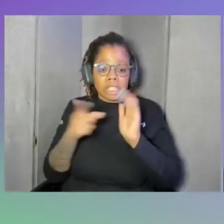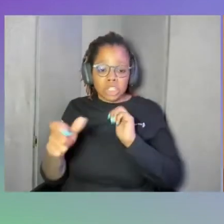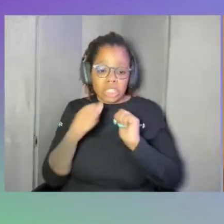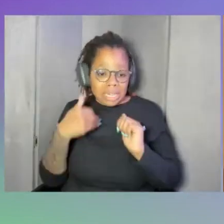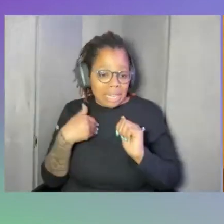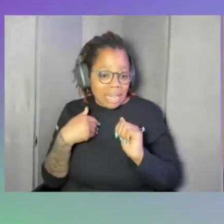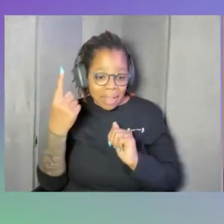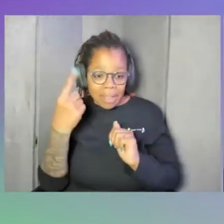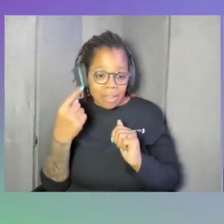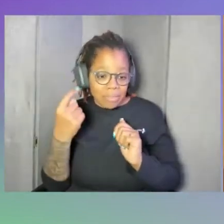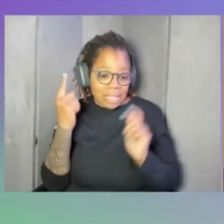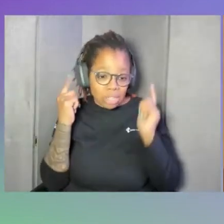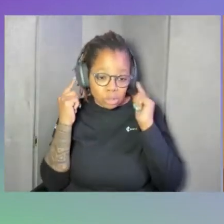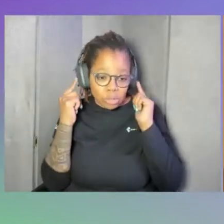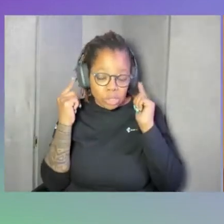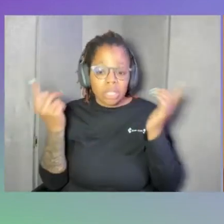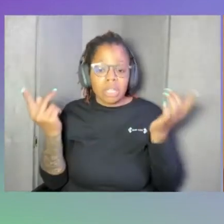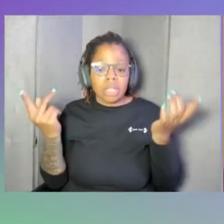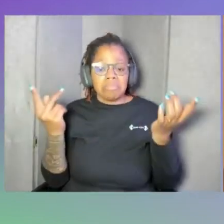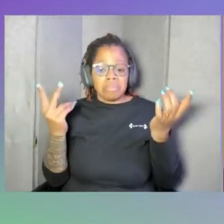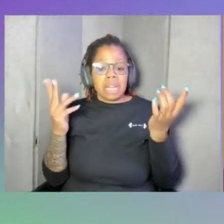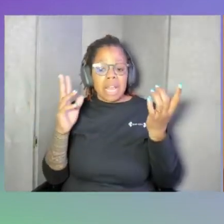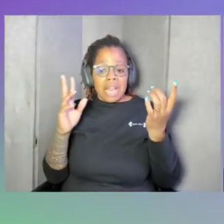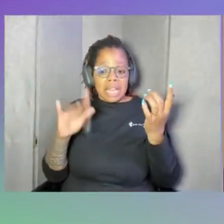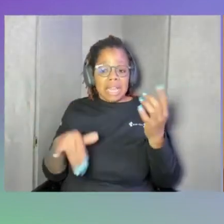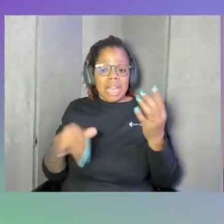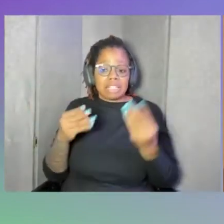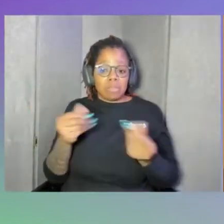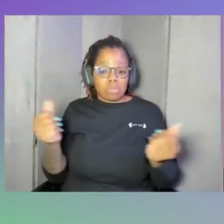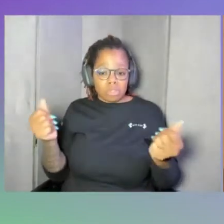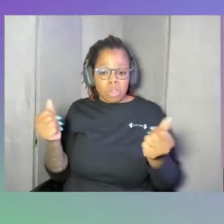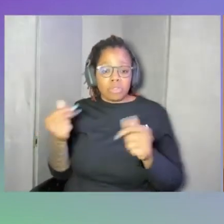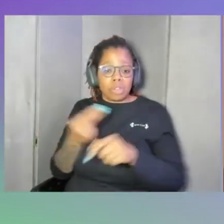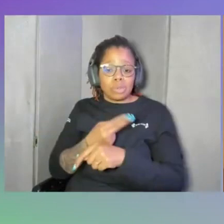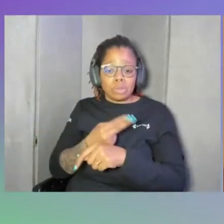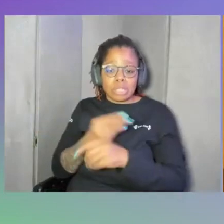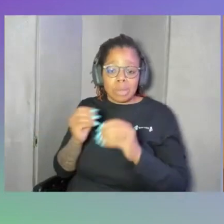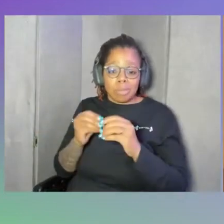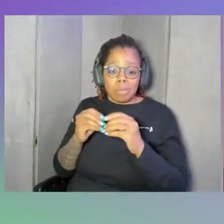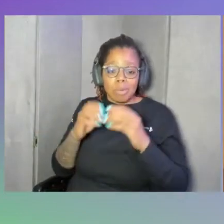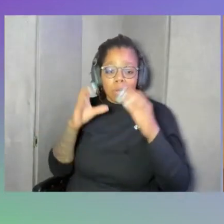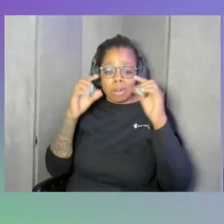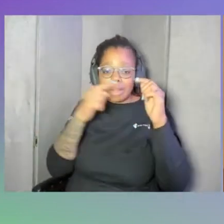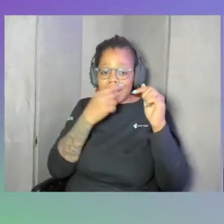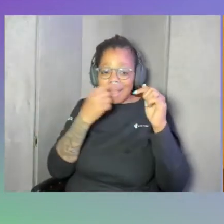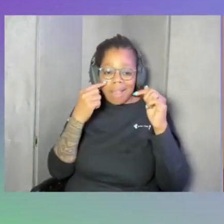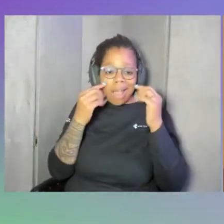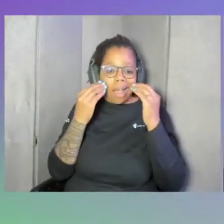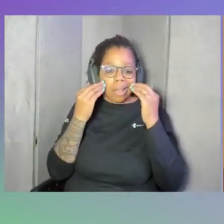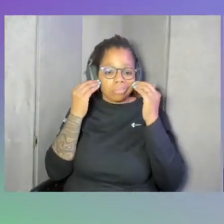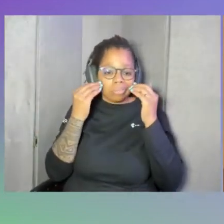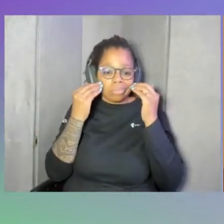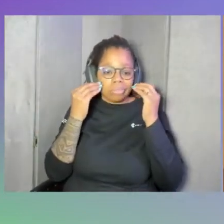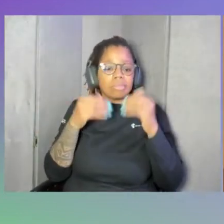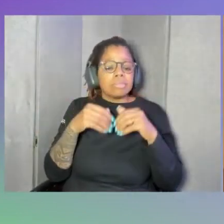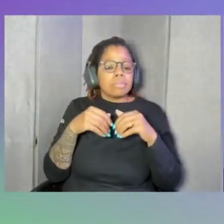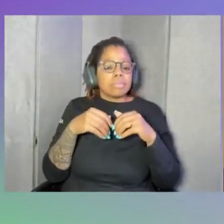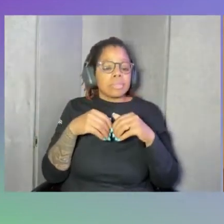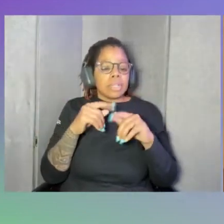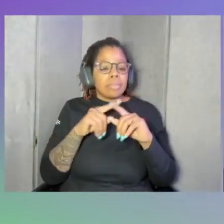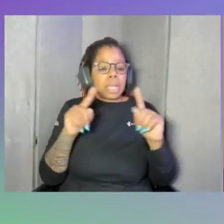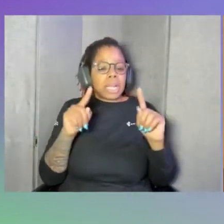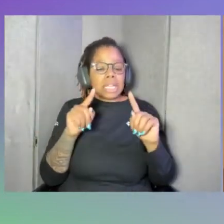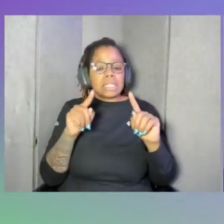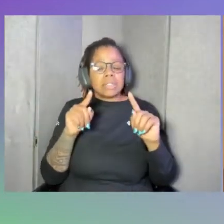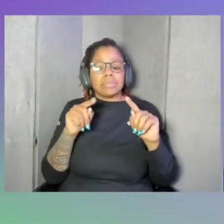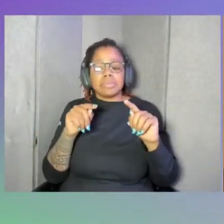ears. That has since been resolved. They're using more, eyes and cheekbones and things like that. But